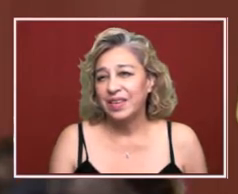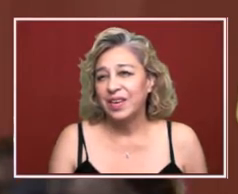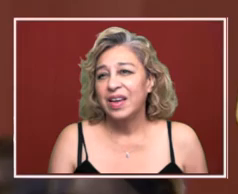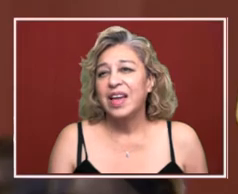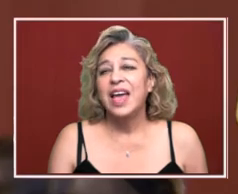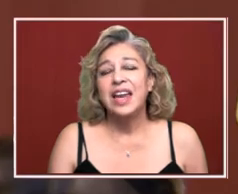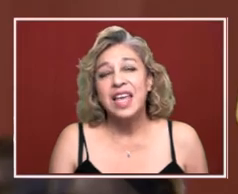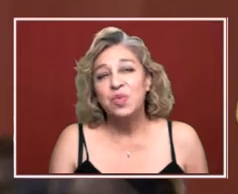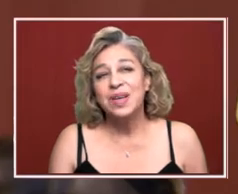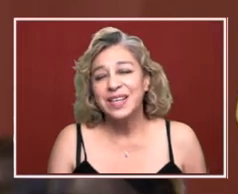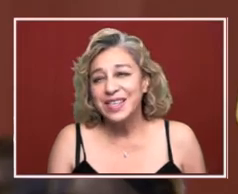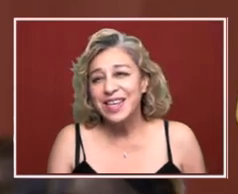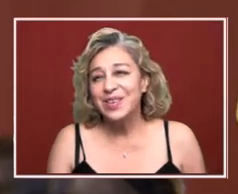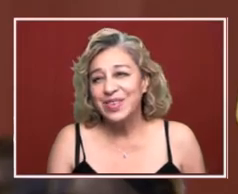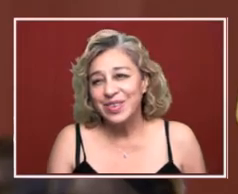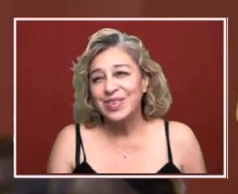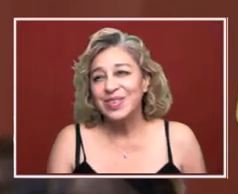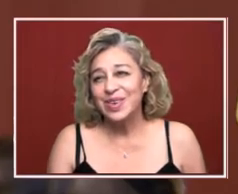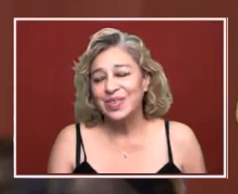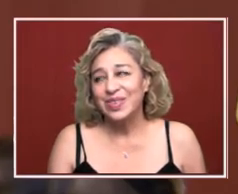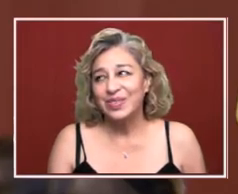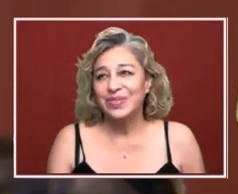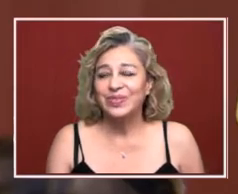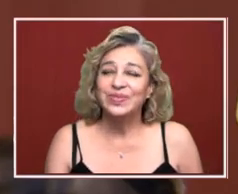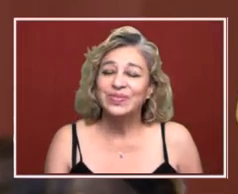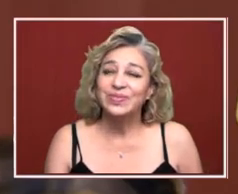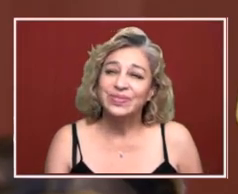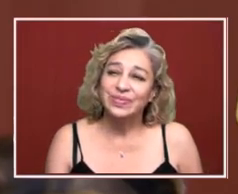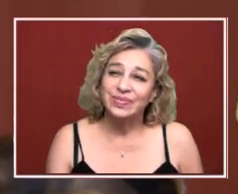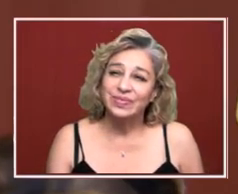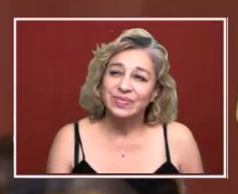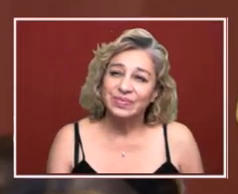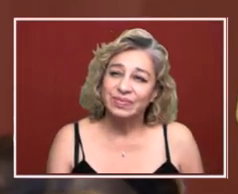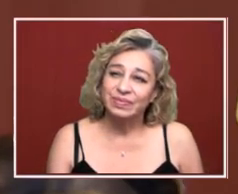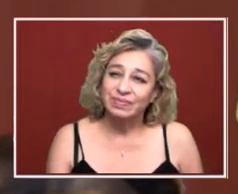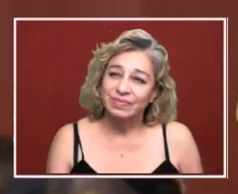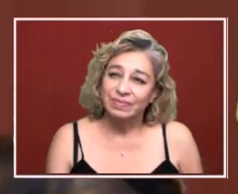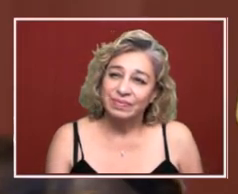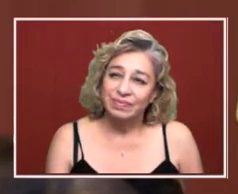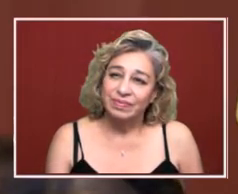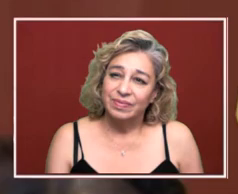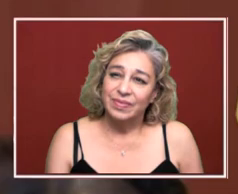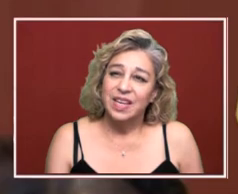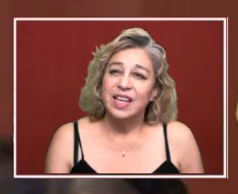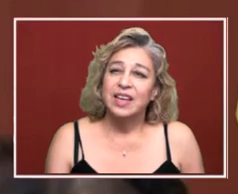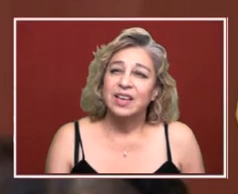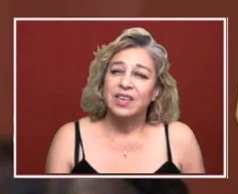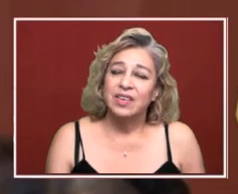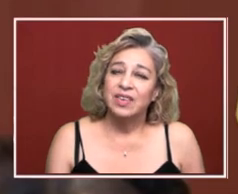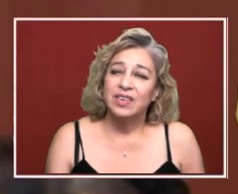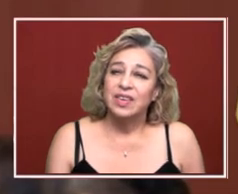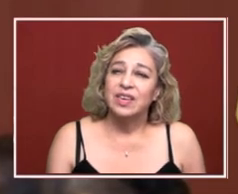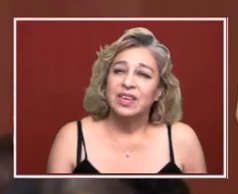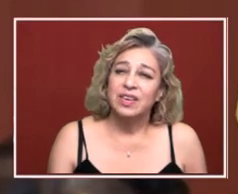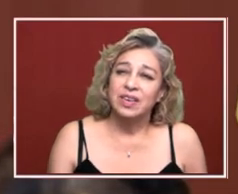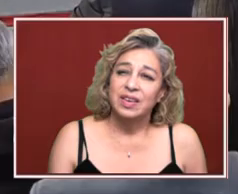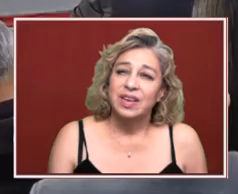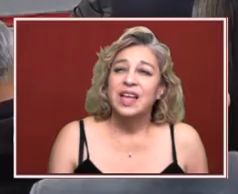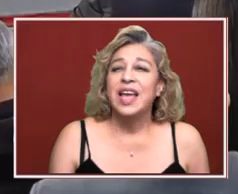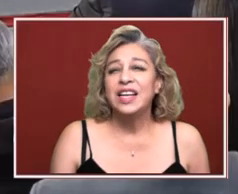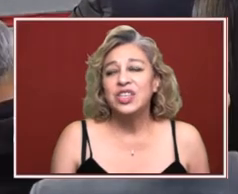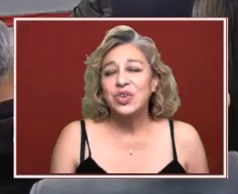haciendo. And he will continue to do so. Y a ustedes pues agradecerles de todo corazón lo que